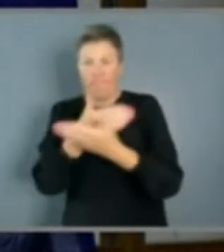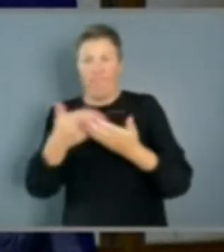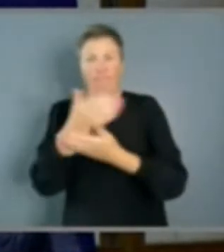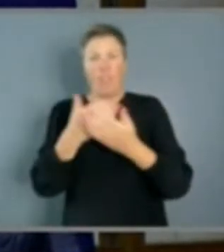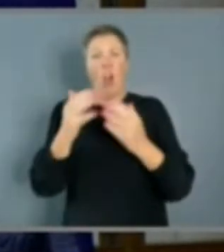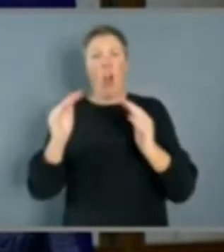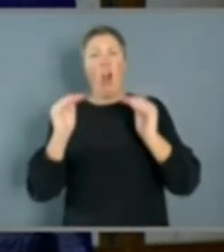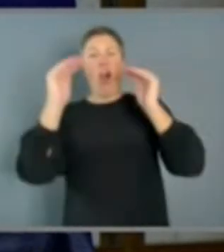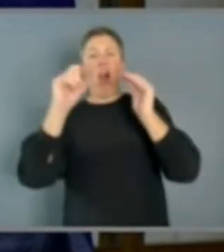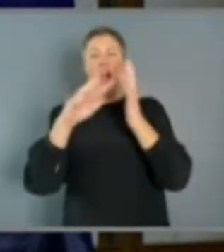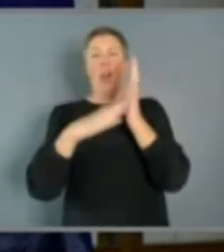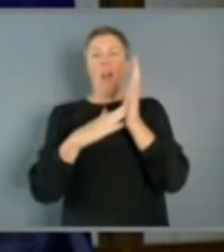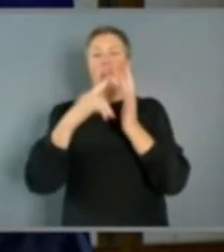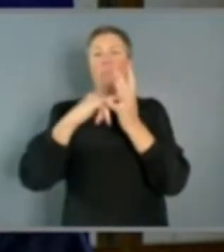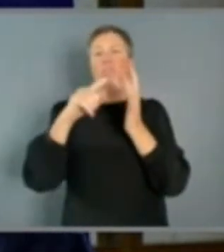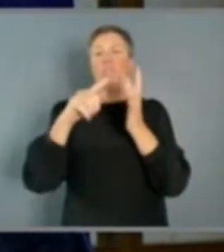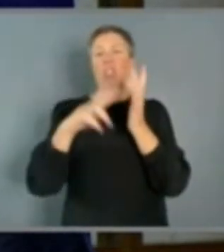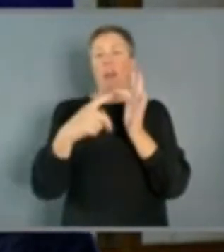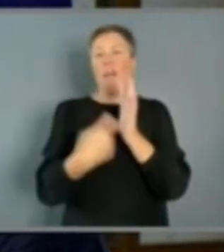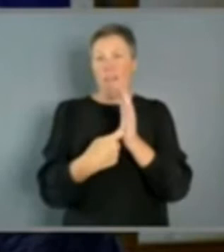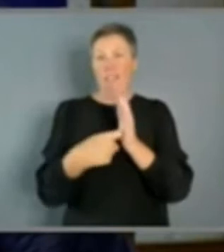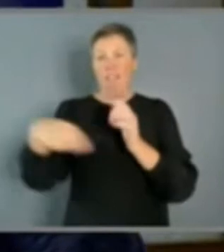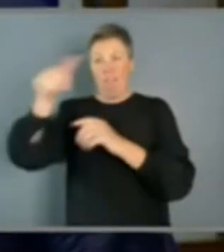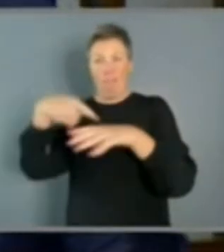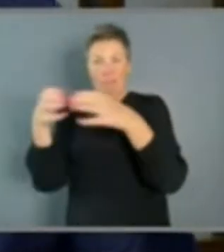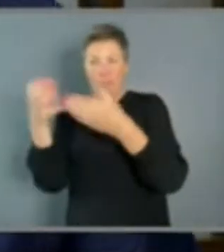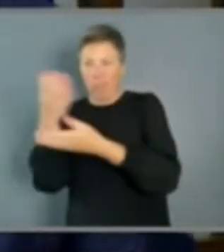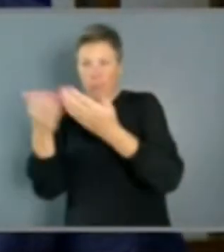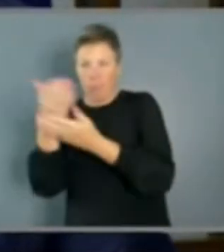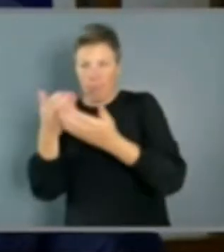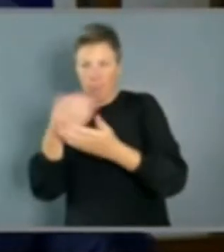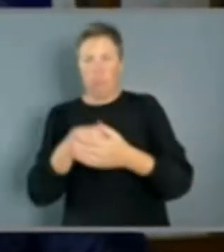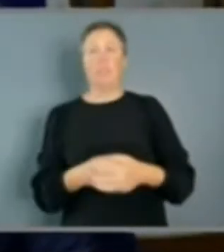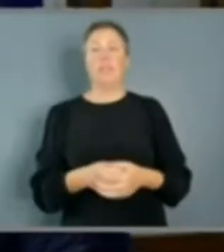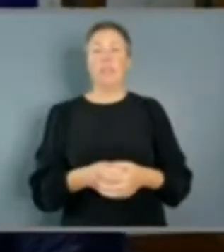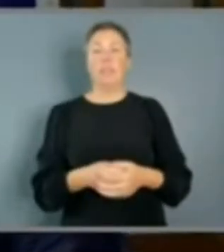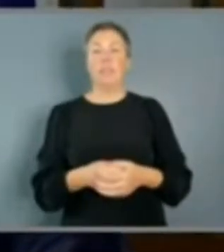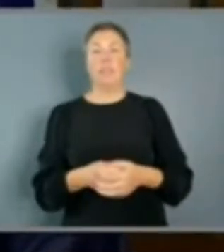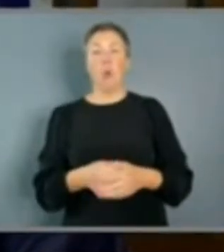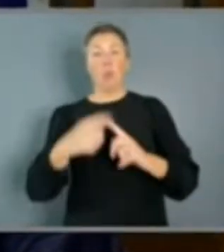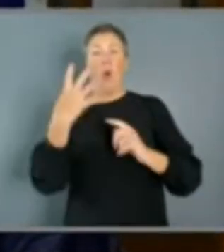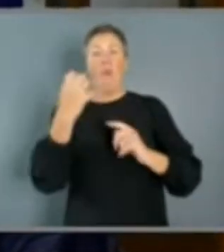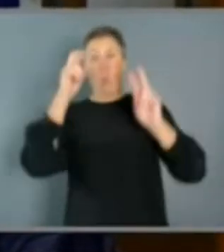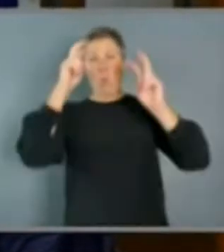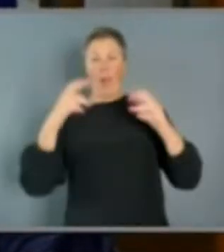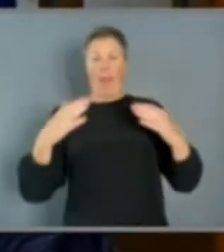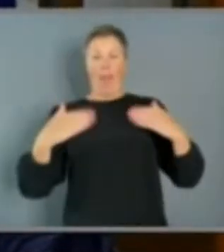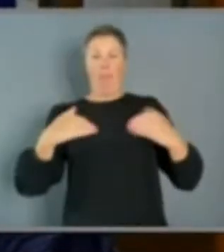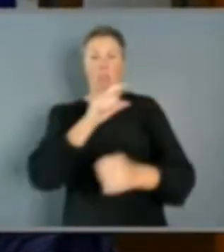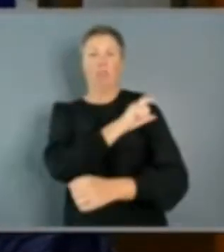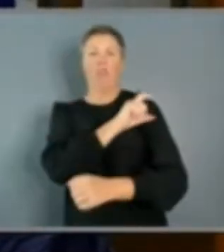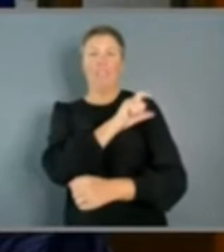his senior councillor staff. Our Indo-Pacific Centre for Health Security is coordinating our health security response in the region